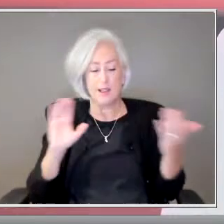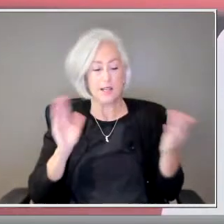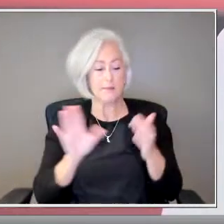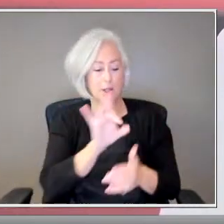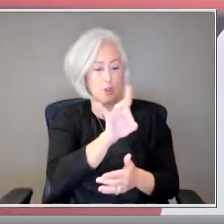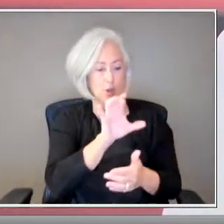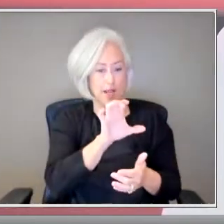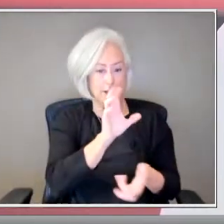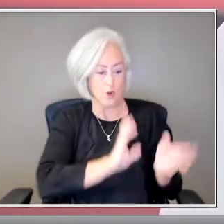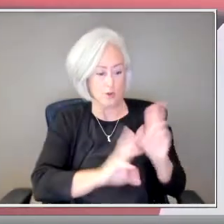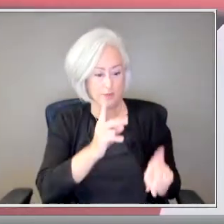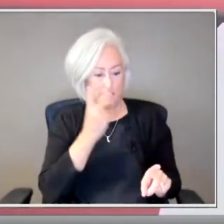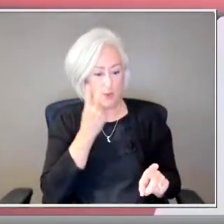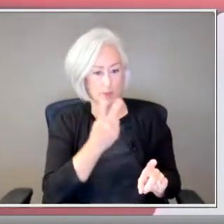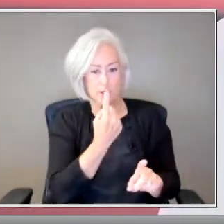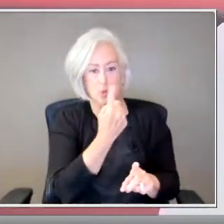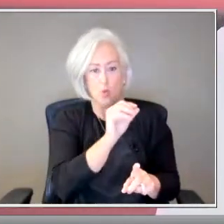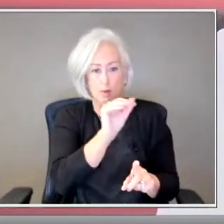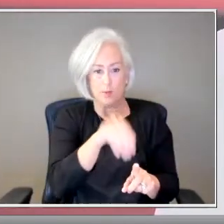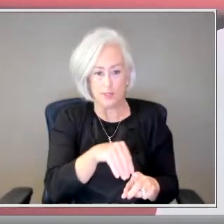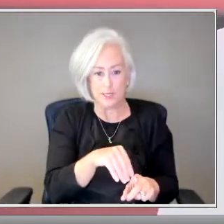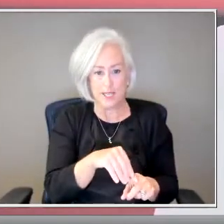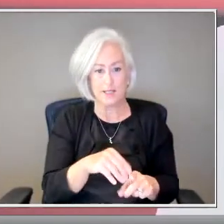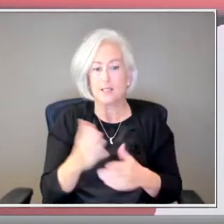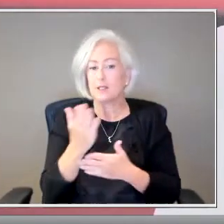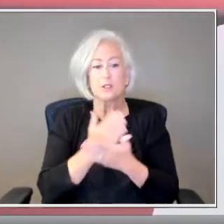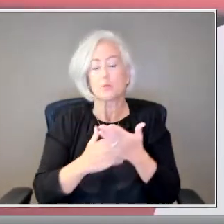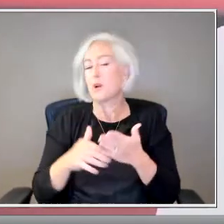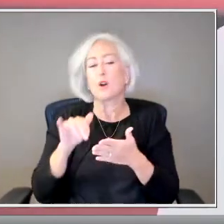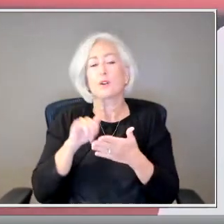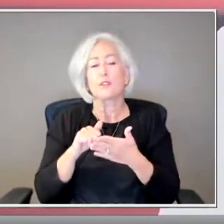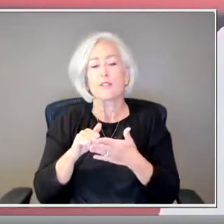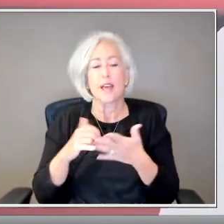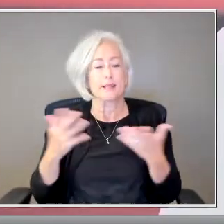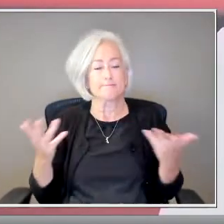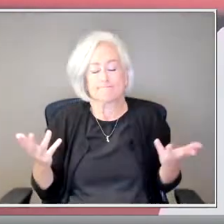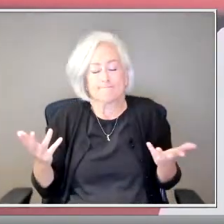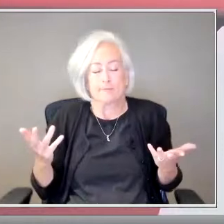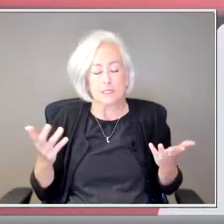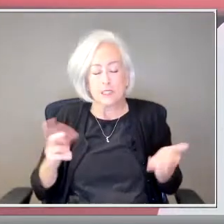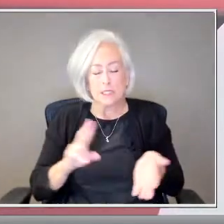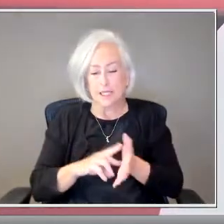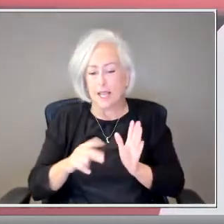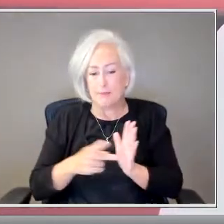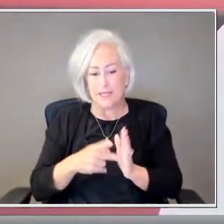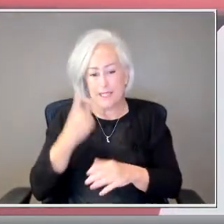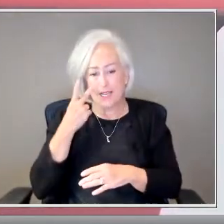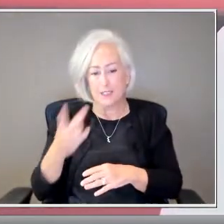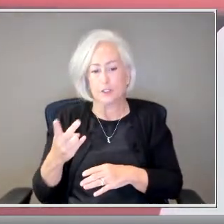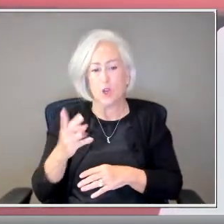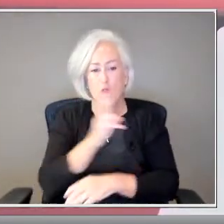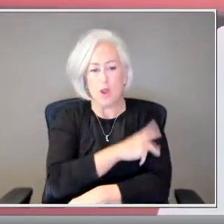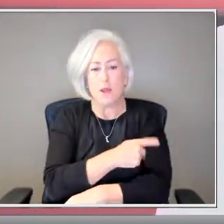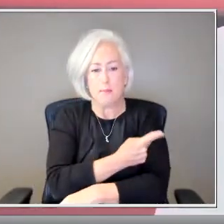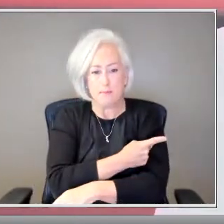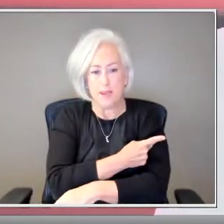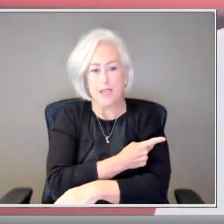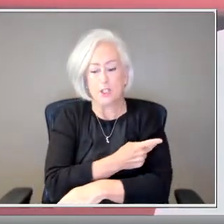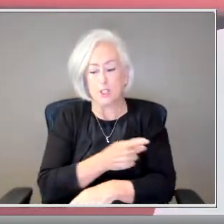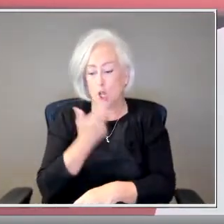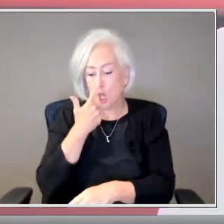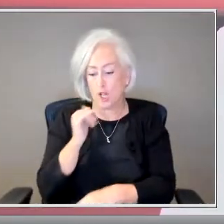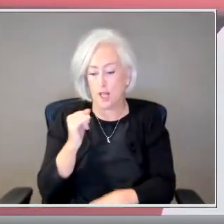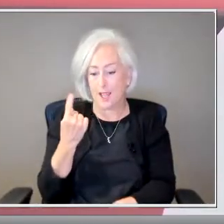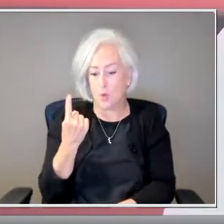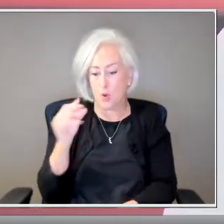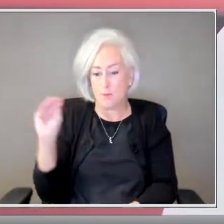we saw 1%. Yeah, so part of it is, and I just saw a patient on a drug that initially looked like 1%. Now it actually